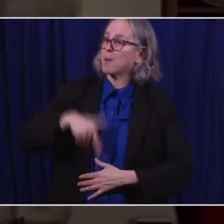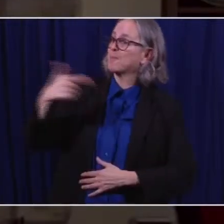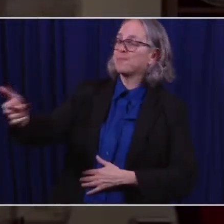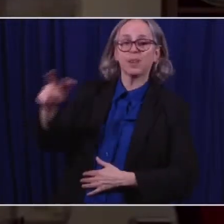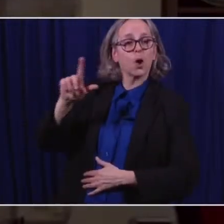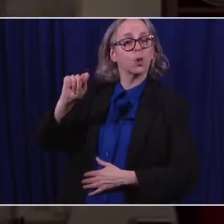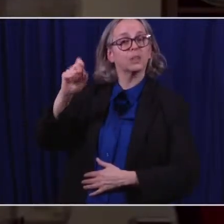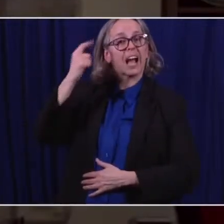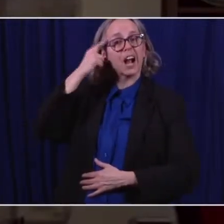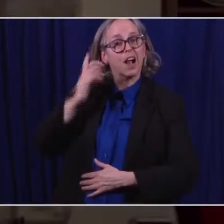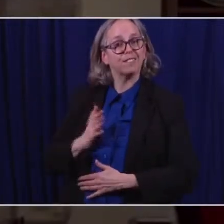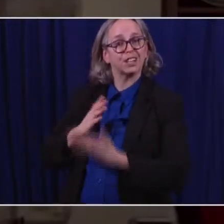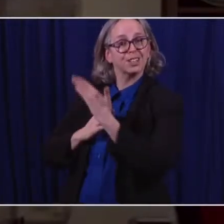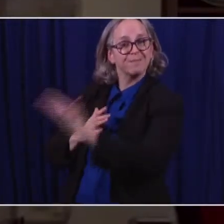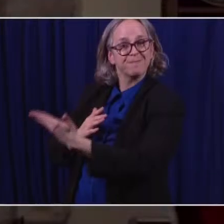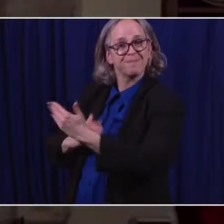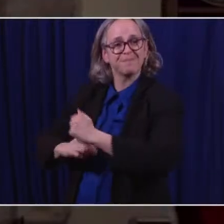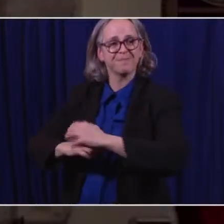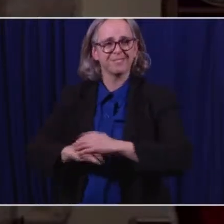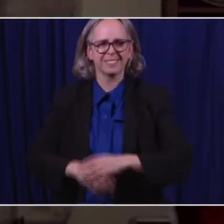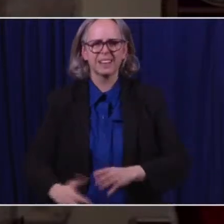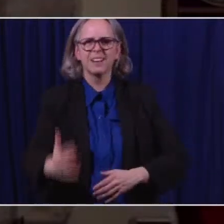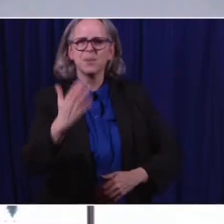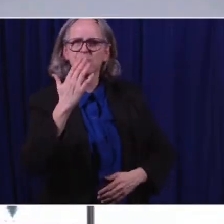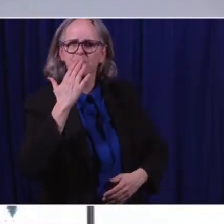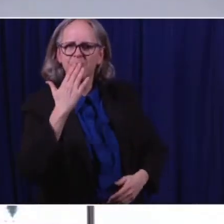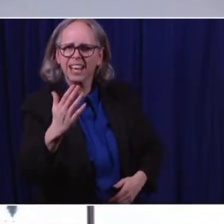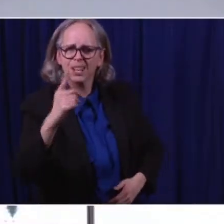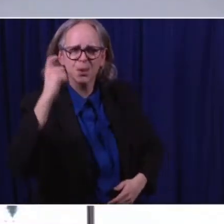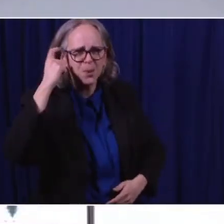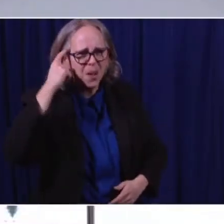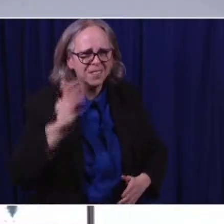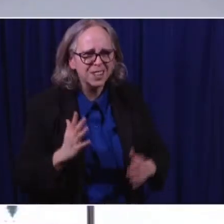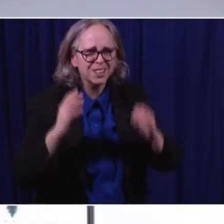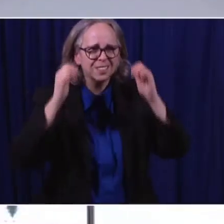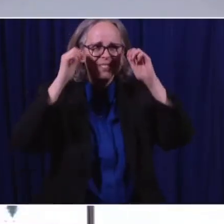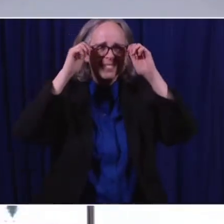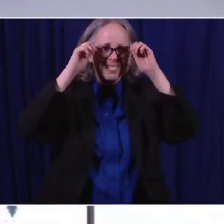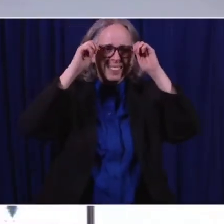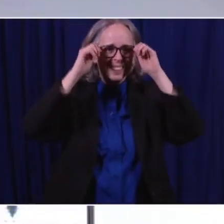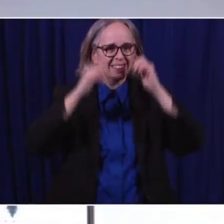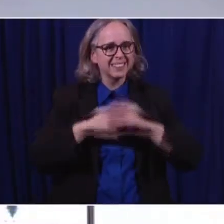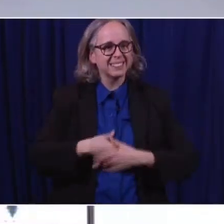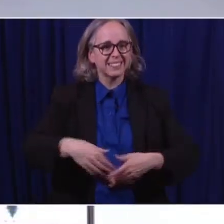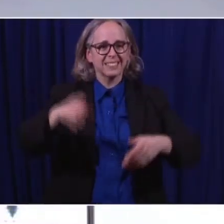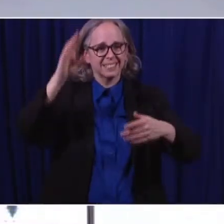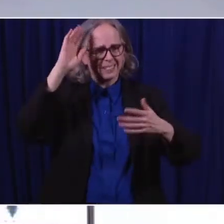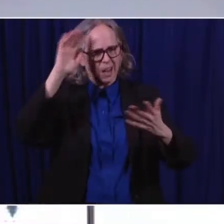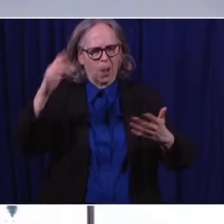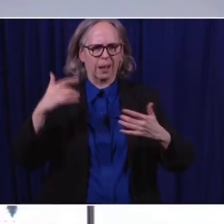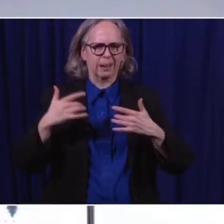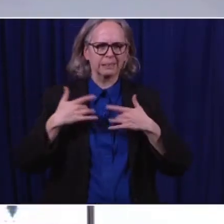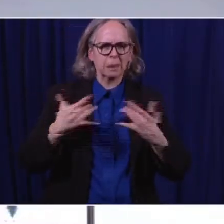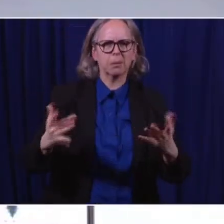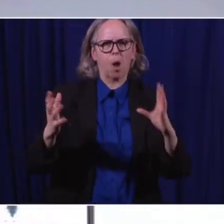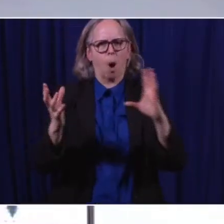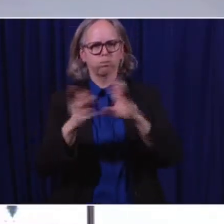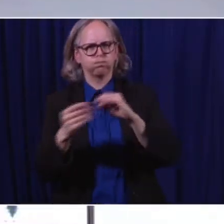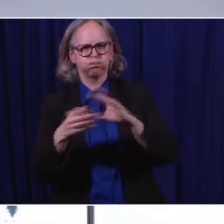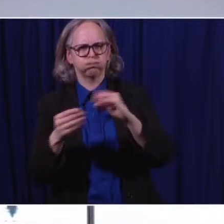Thank you, Governor. I know that during our news conferences, I like to highlight what Ohio businesses are doing to